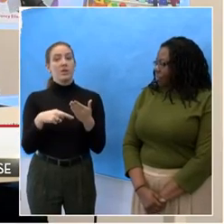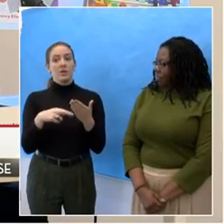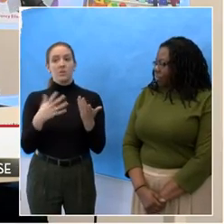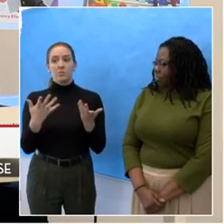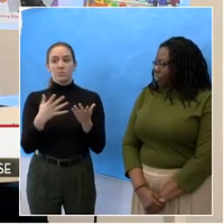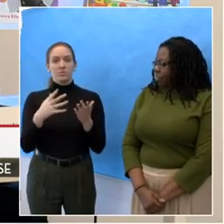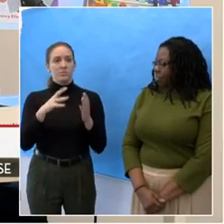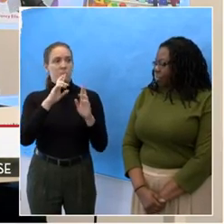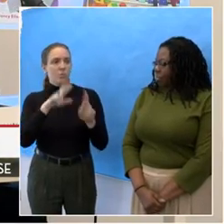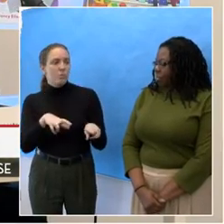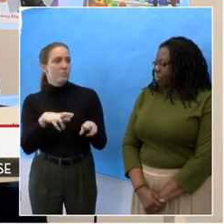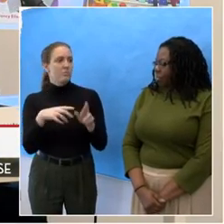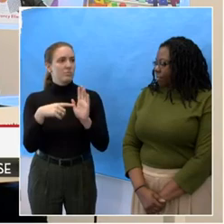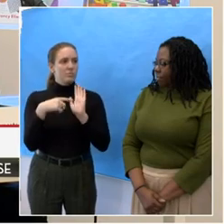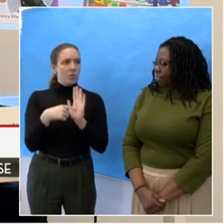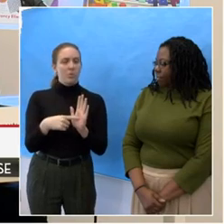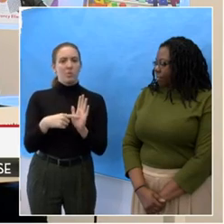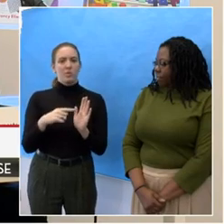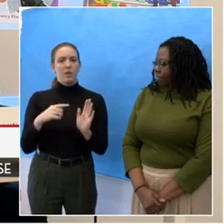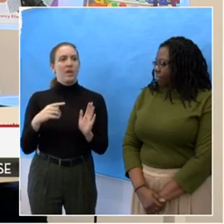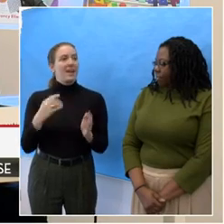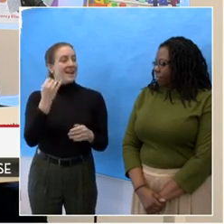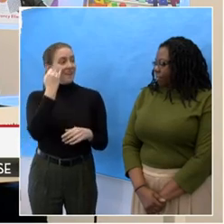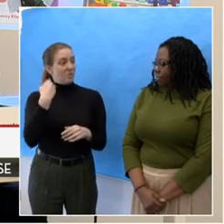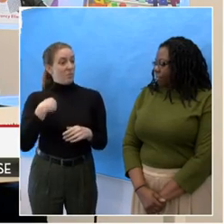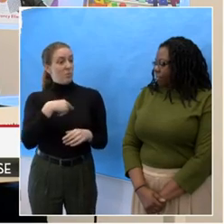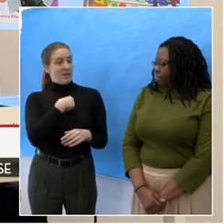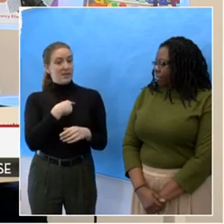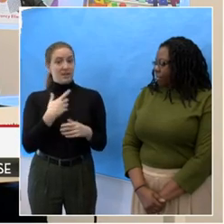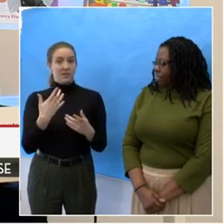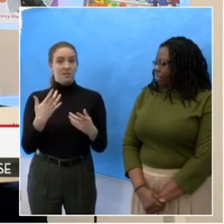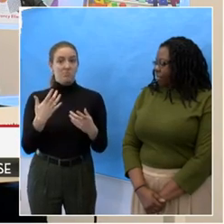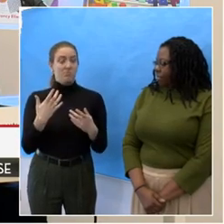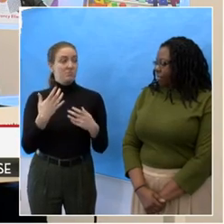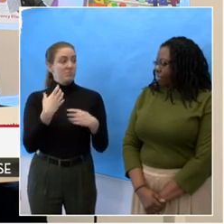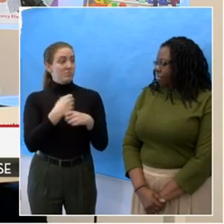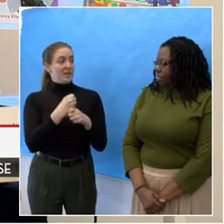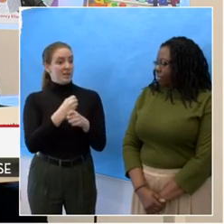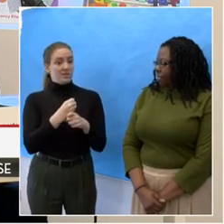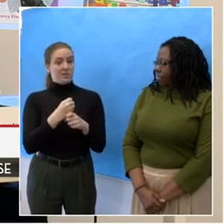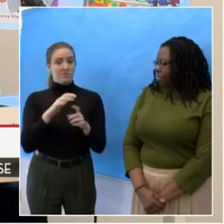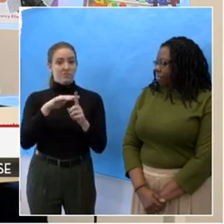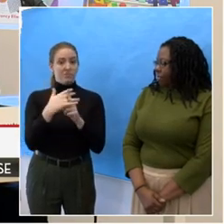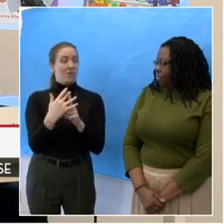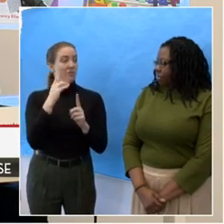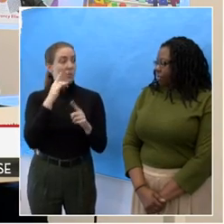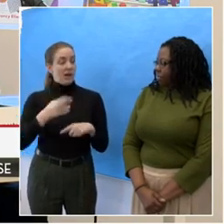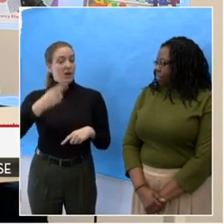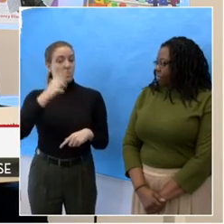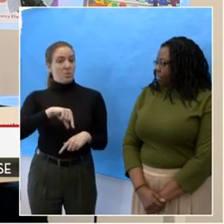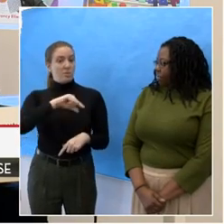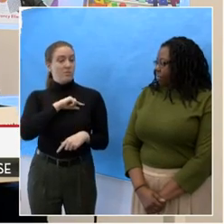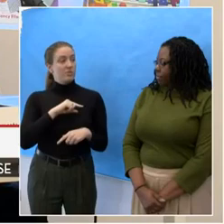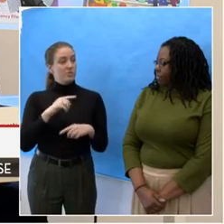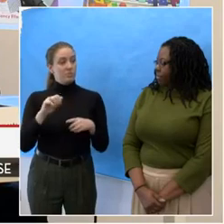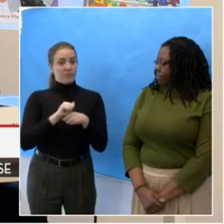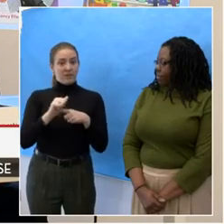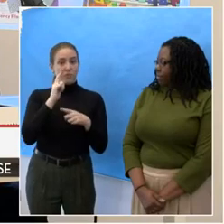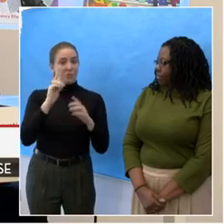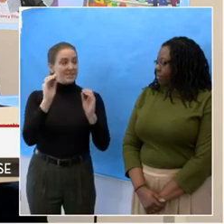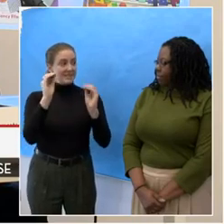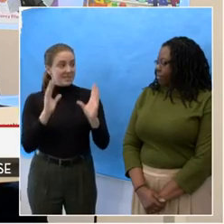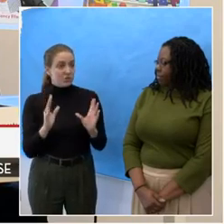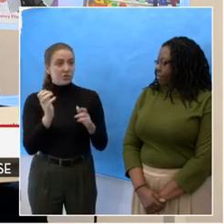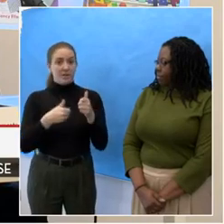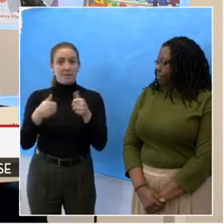over time has really revealed that if we create conditions where we're providing high quality training for teachers and administrators and